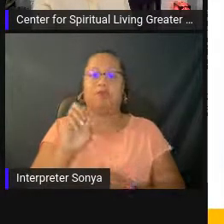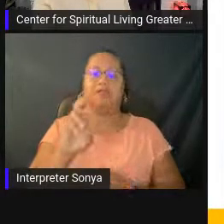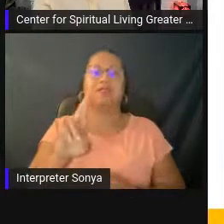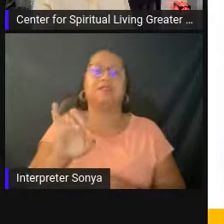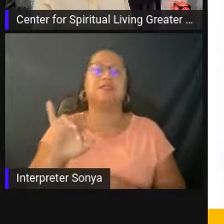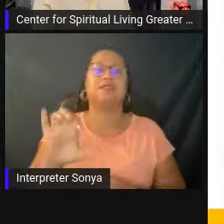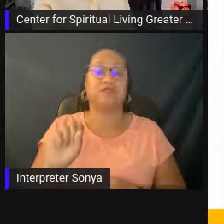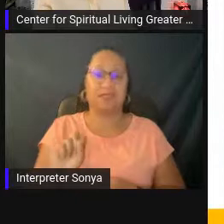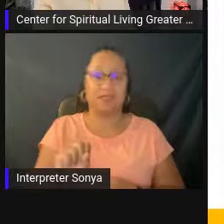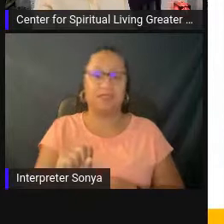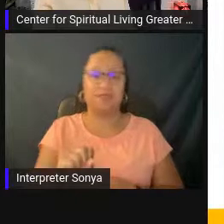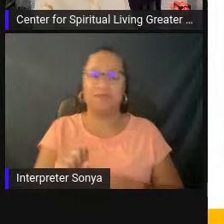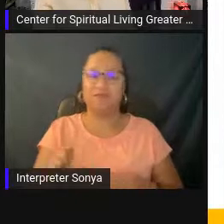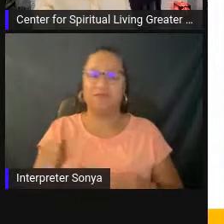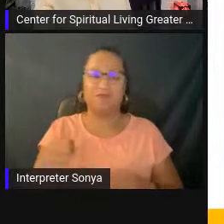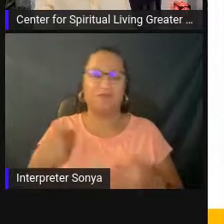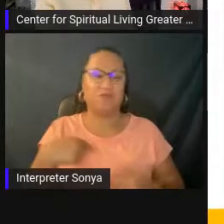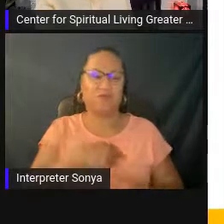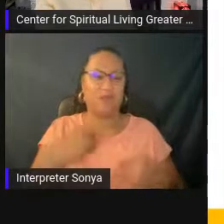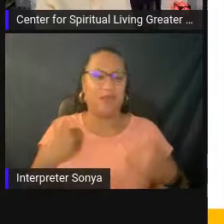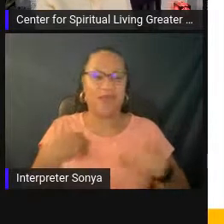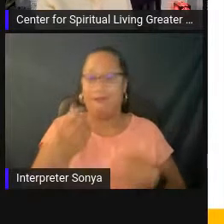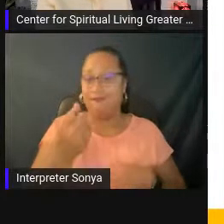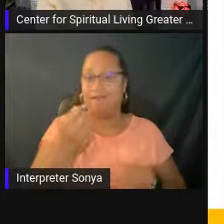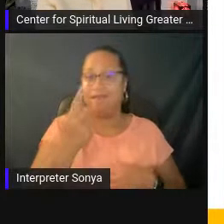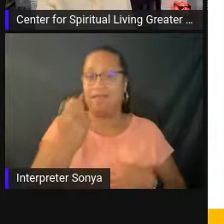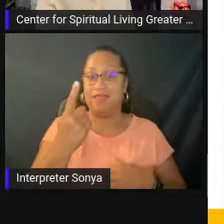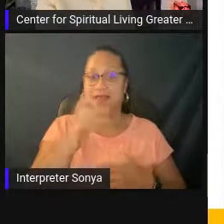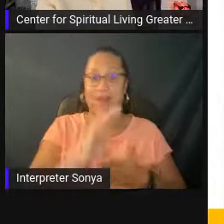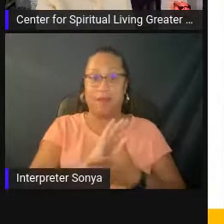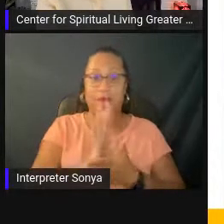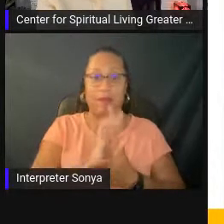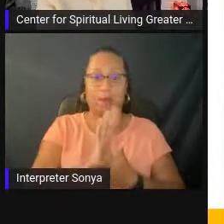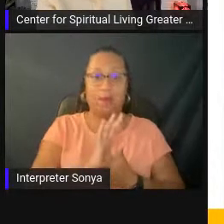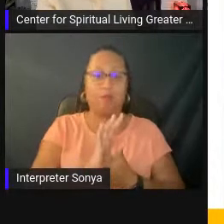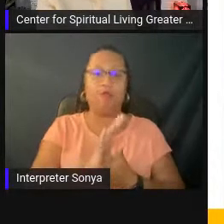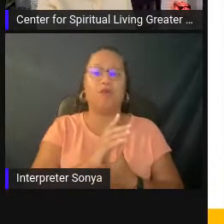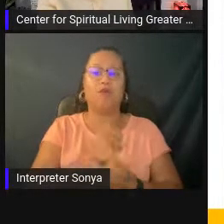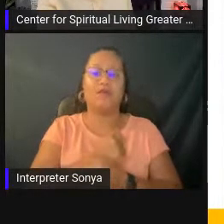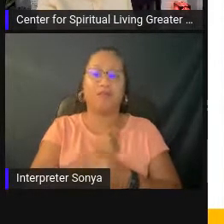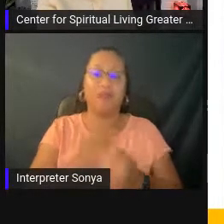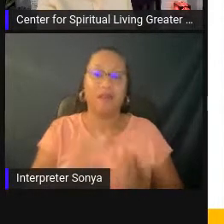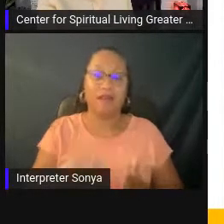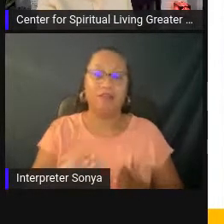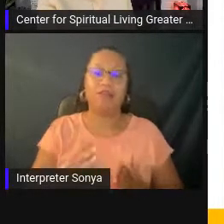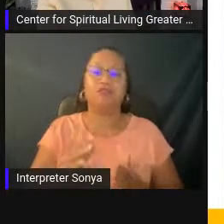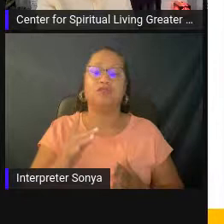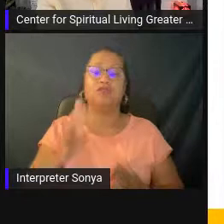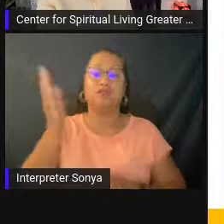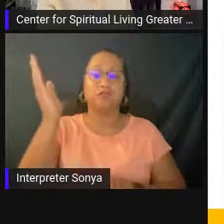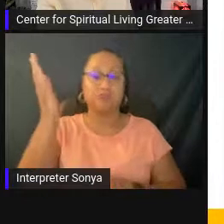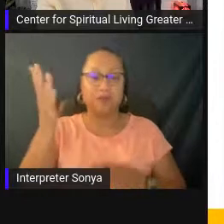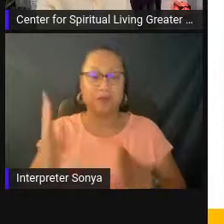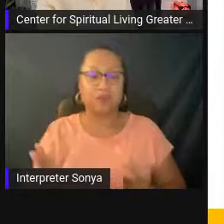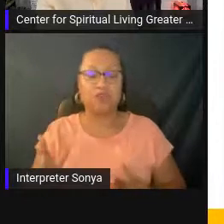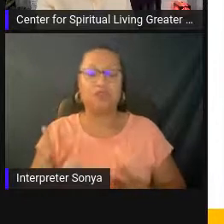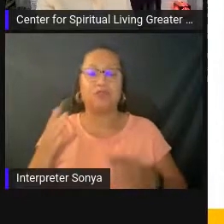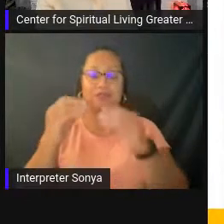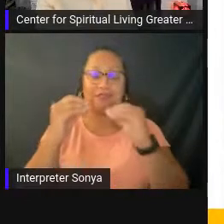There are 11 movie lovers, speakers, and teachers who will present